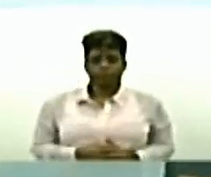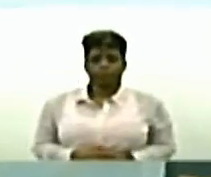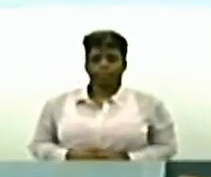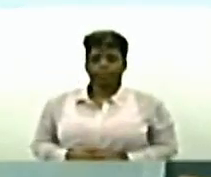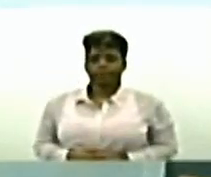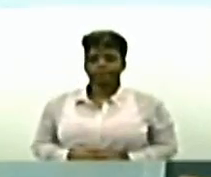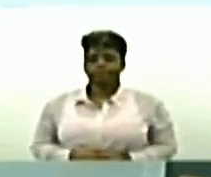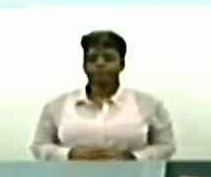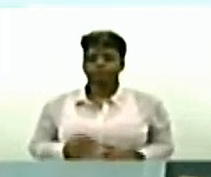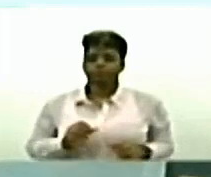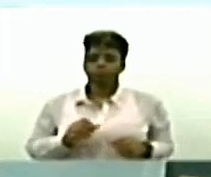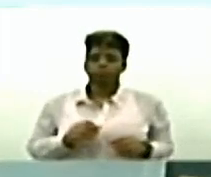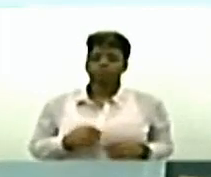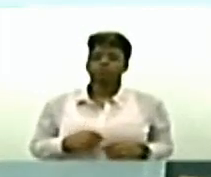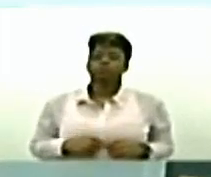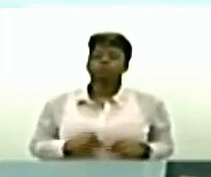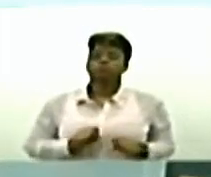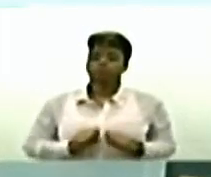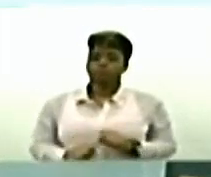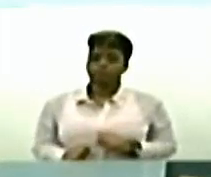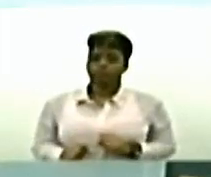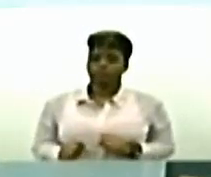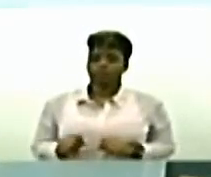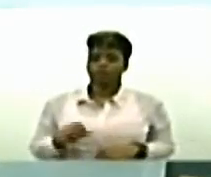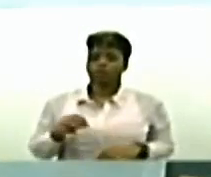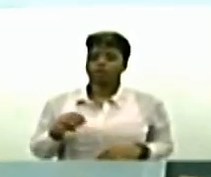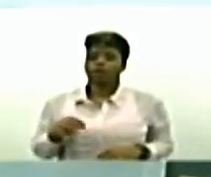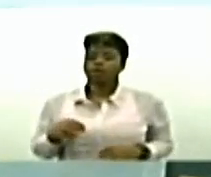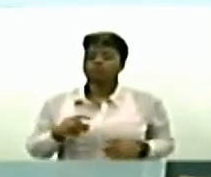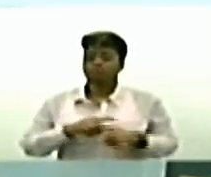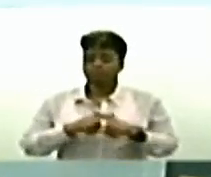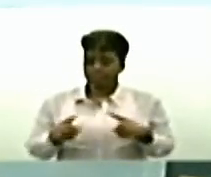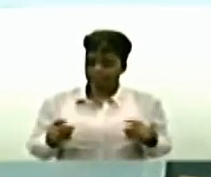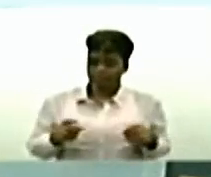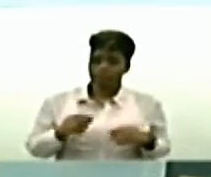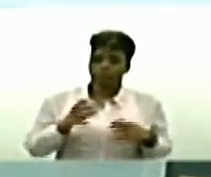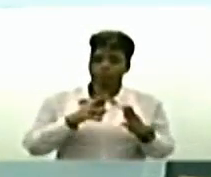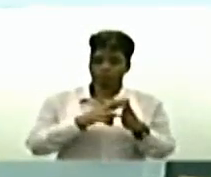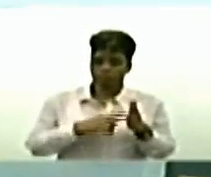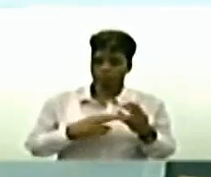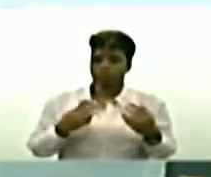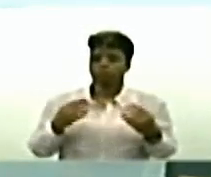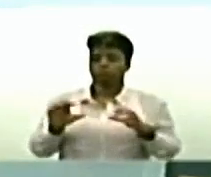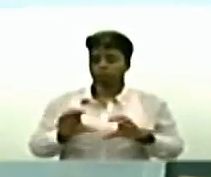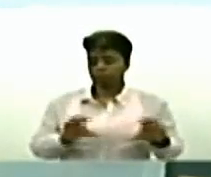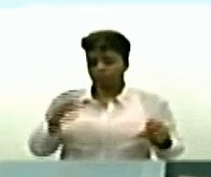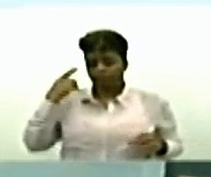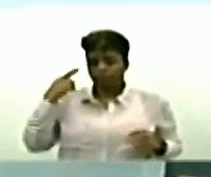As a matter of fact, the necessary ministerial orders have been executed to bring us to that place.